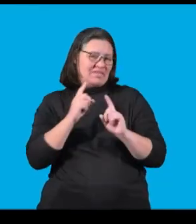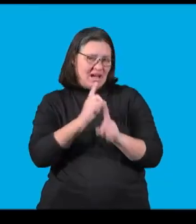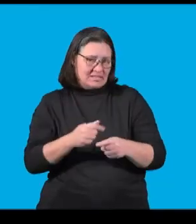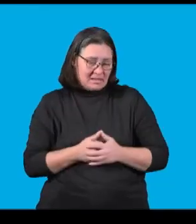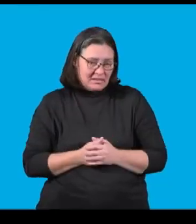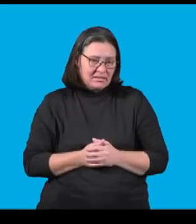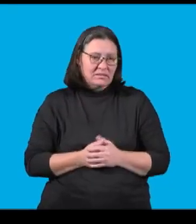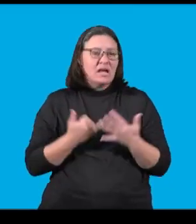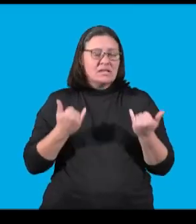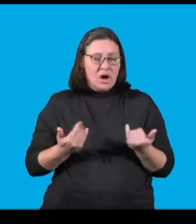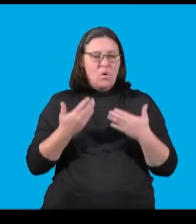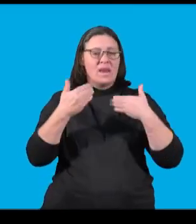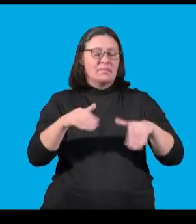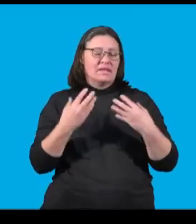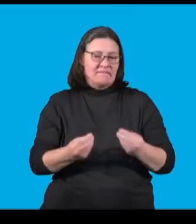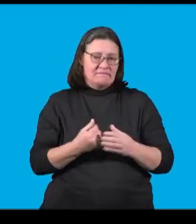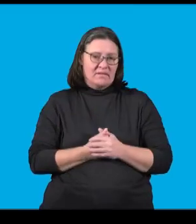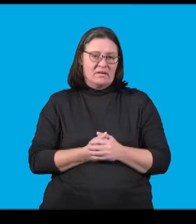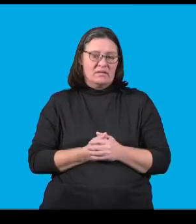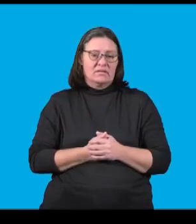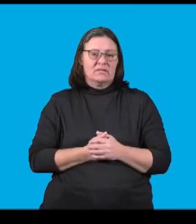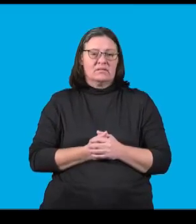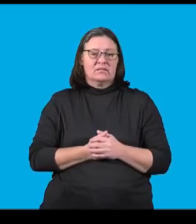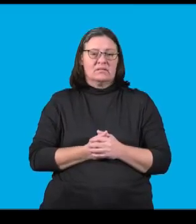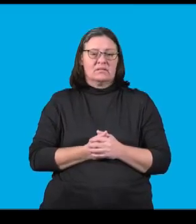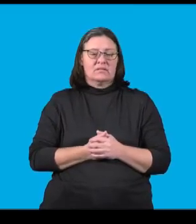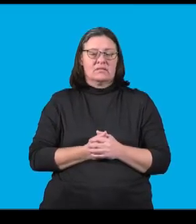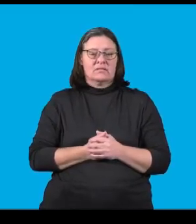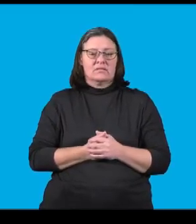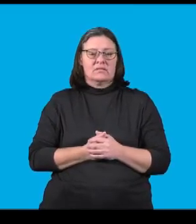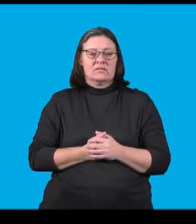you to the correct answer. So now we've got the limit